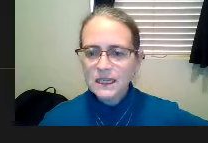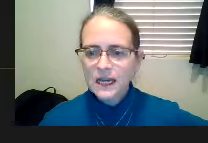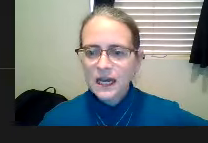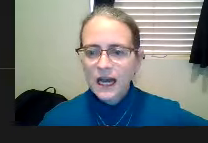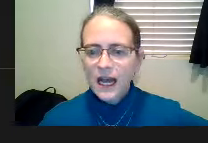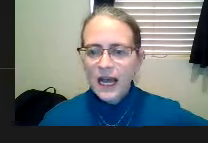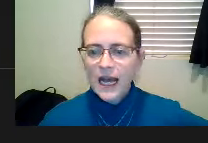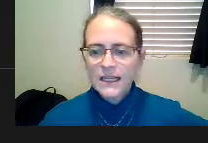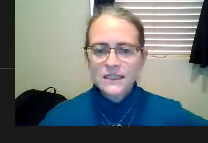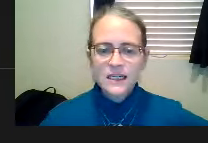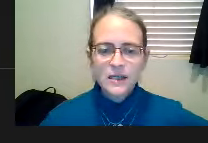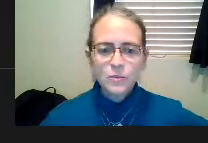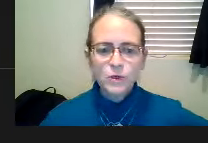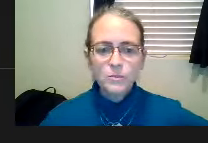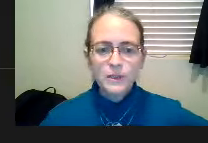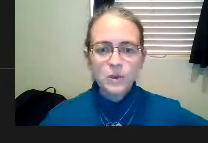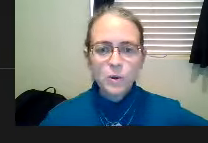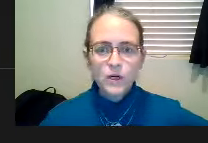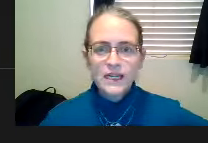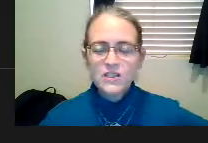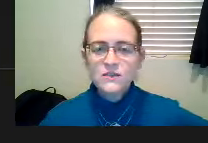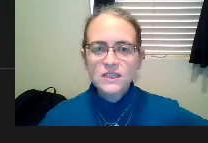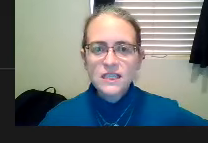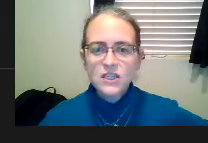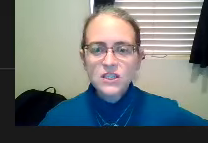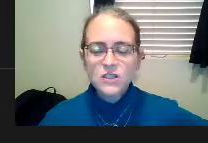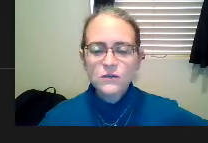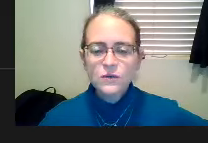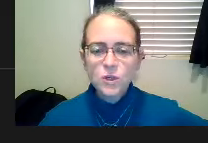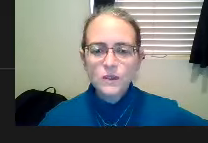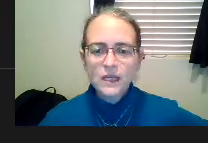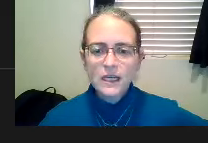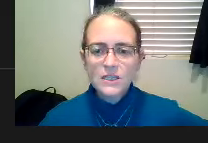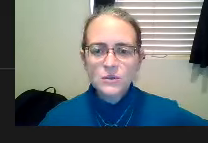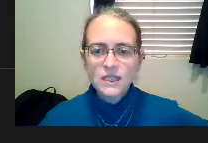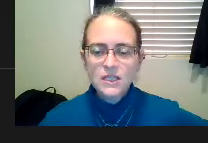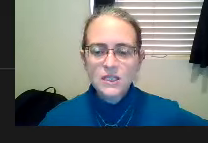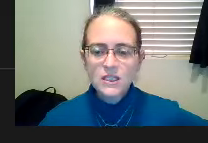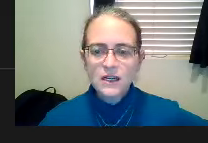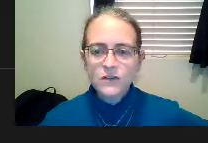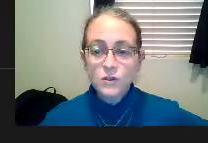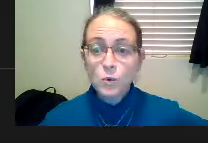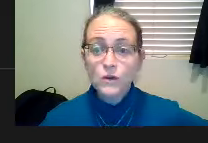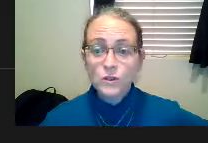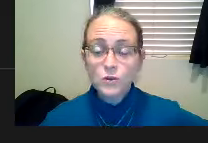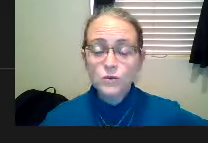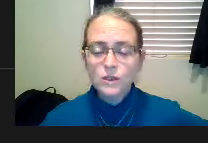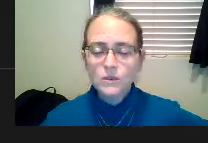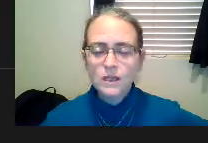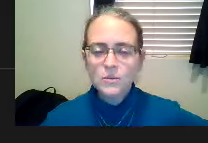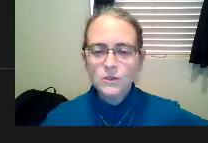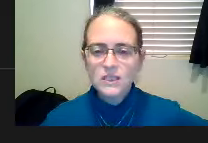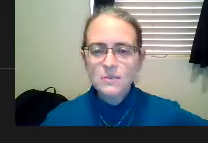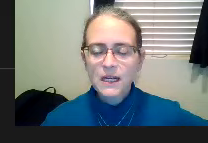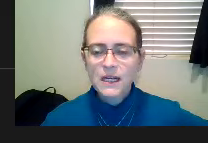employment. And we'll be recording each of these sessions. So if you don't get into a session, if there's more than 2 that